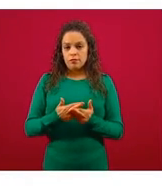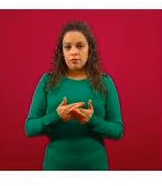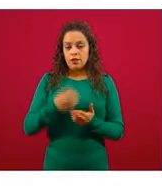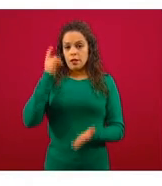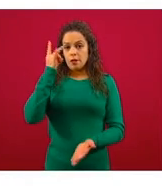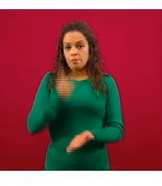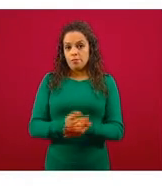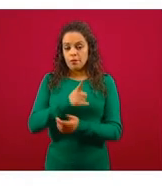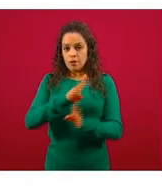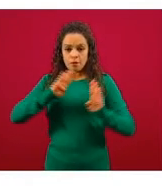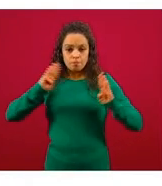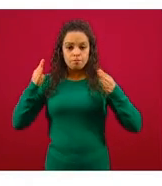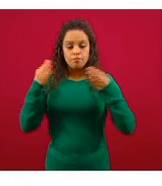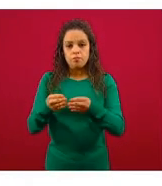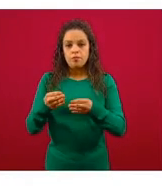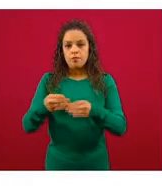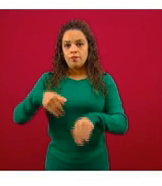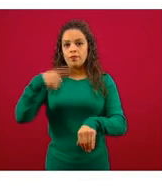So,